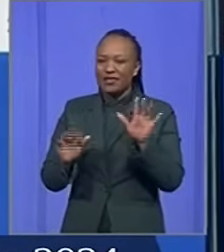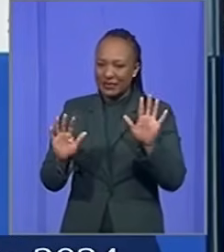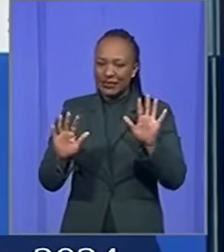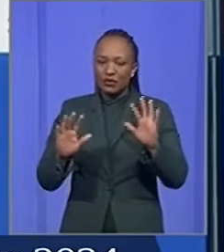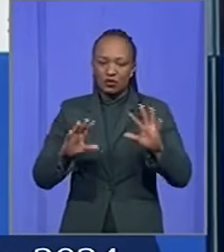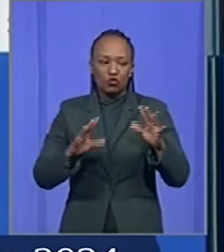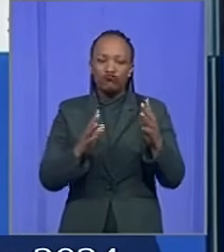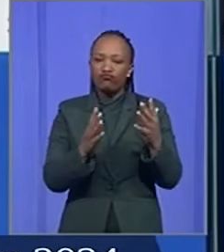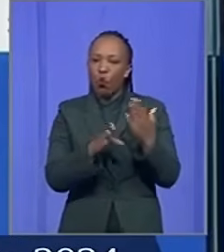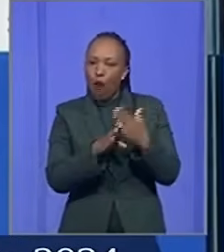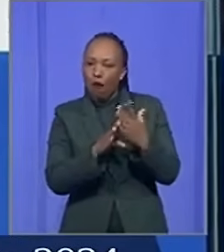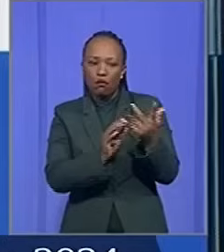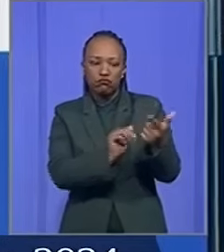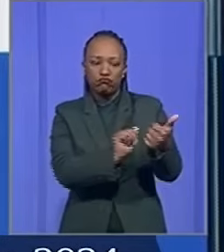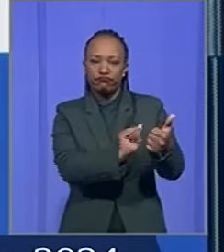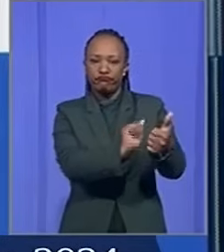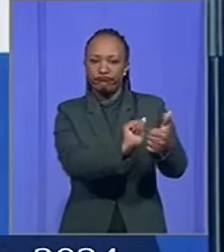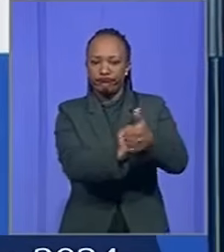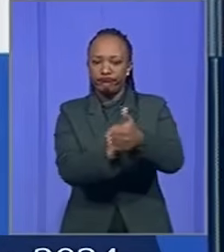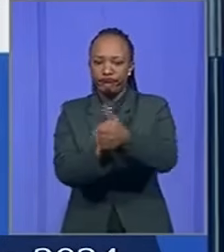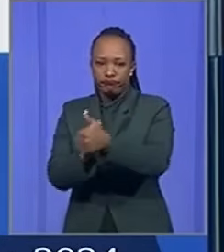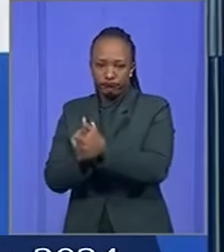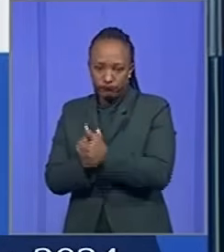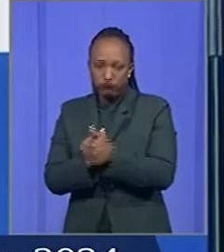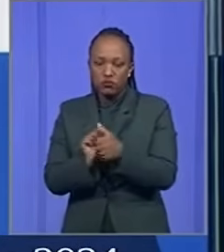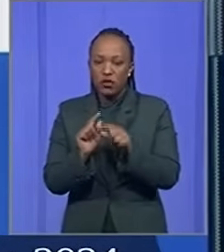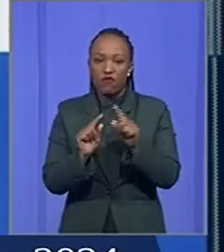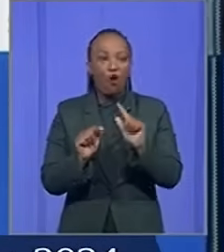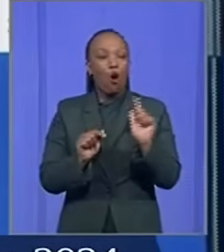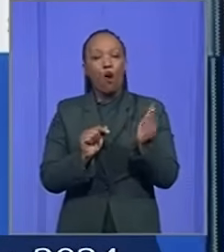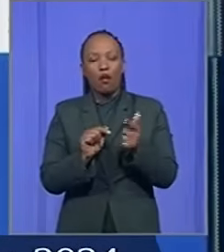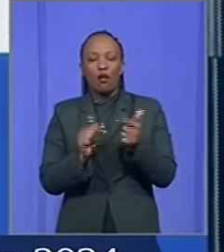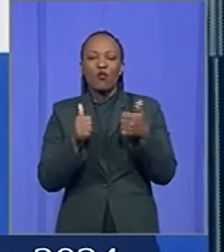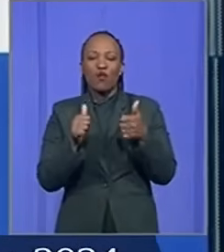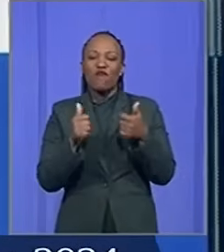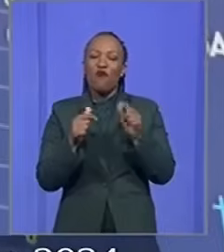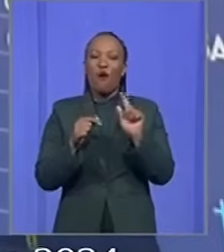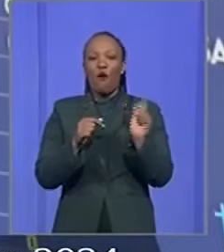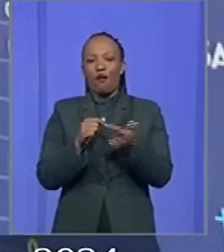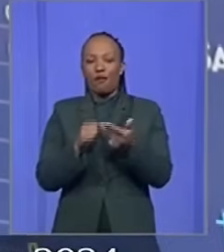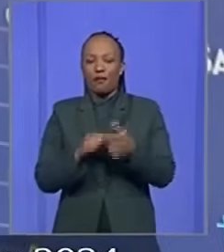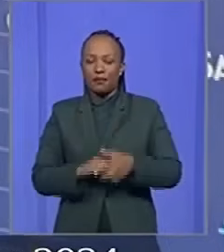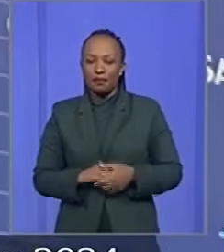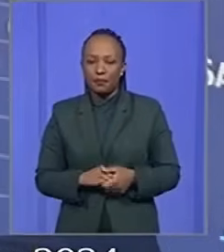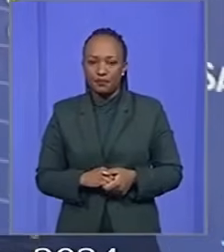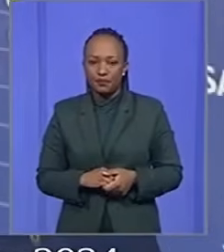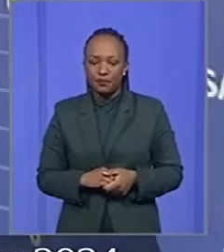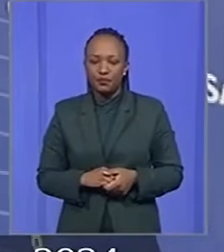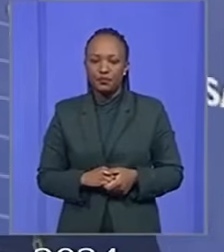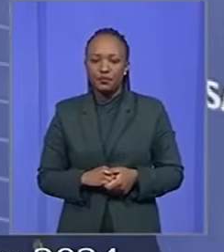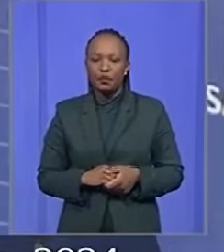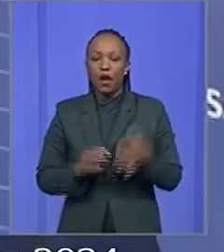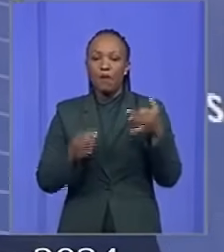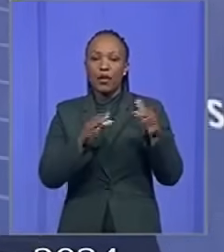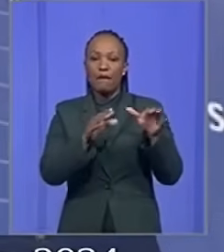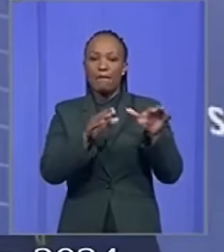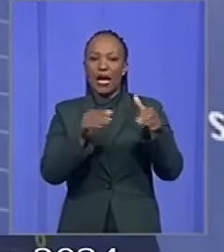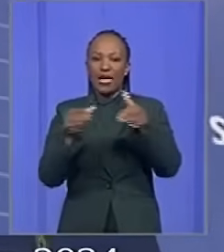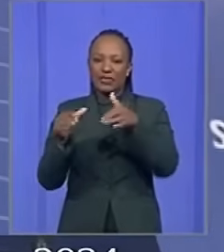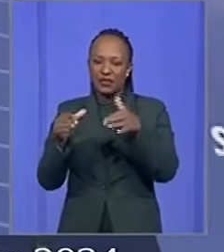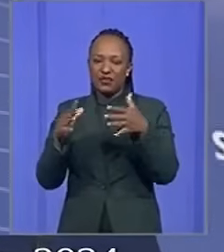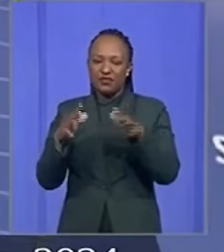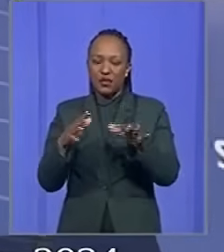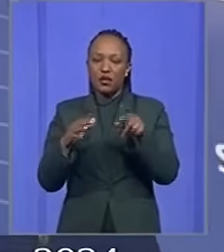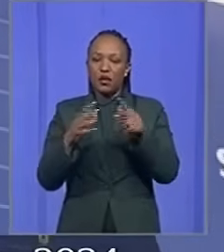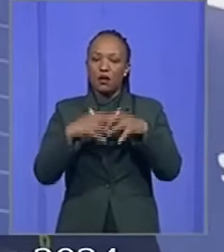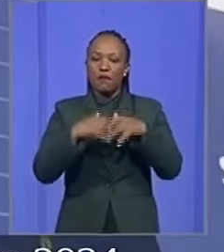and work together for the good of everyone. Mekga ya dipolotiki e kene ditherisanong tsa ho theha